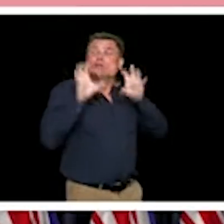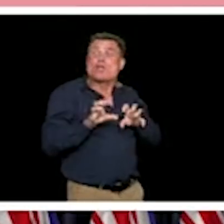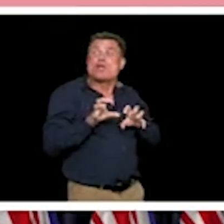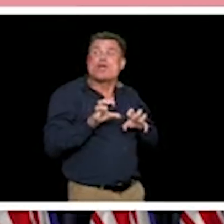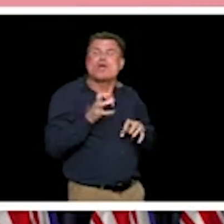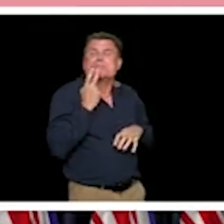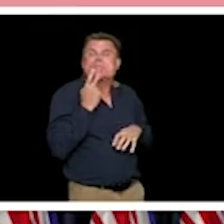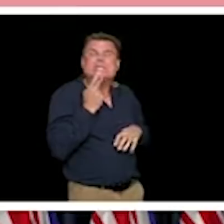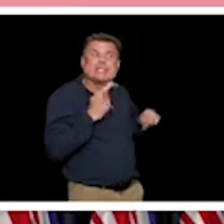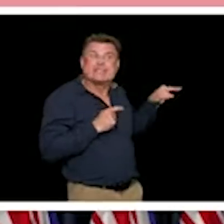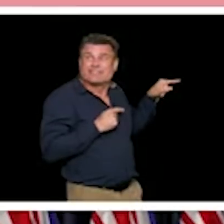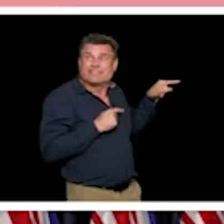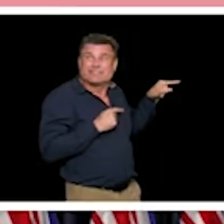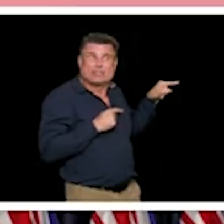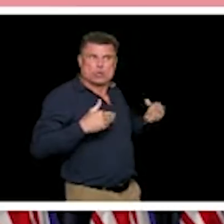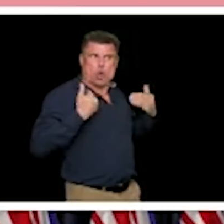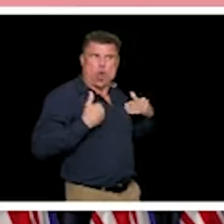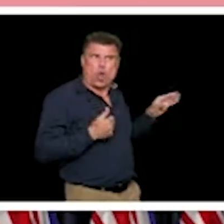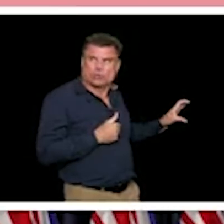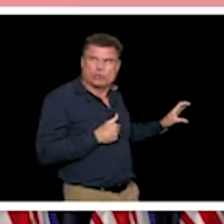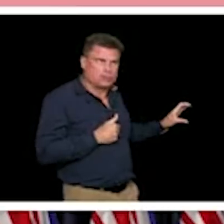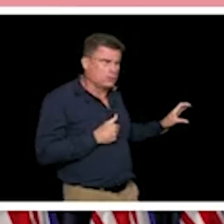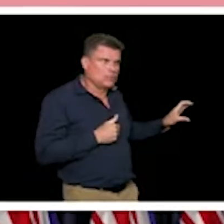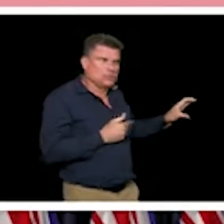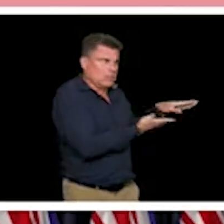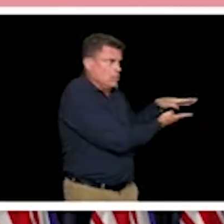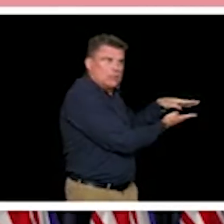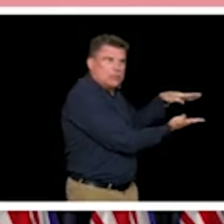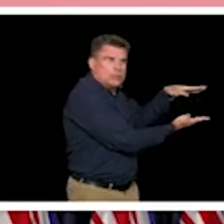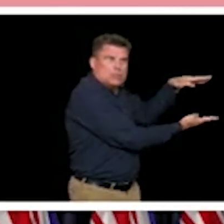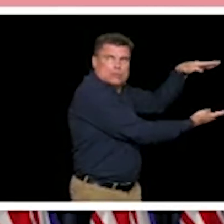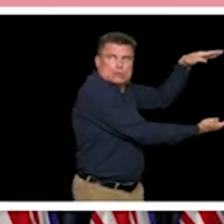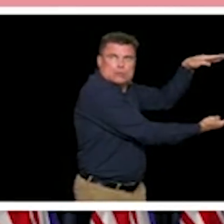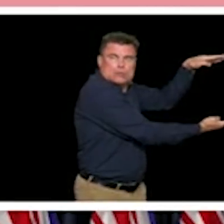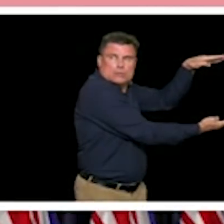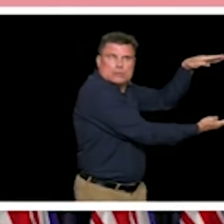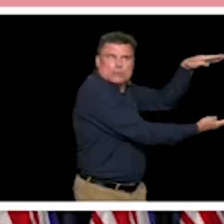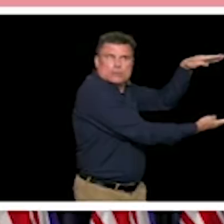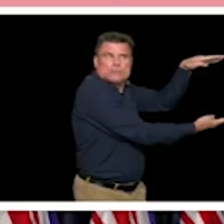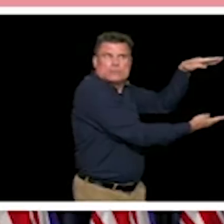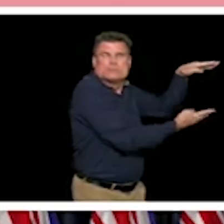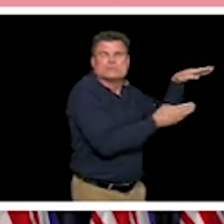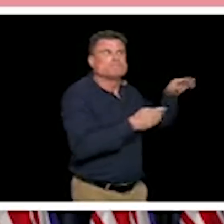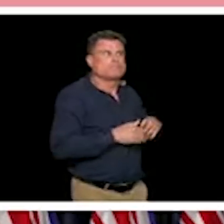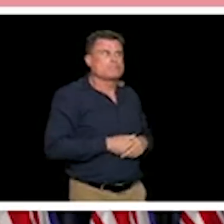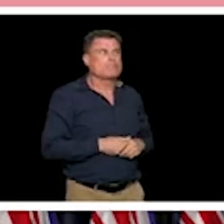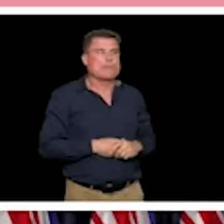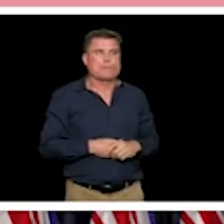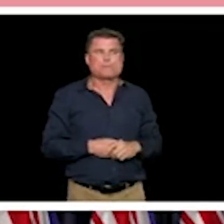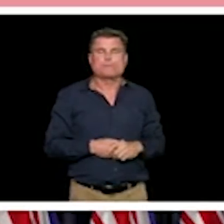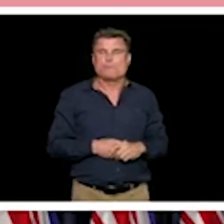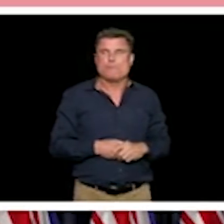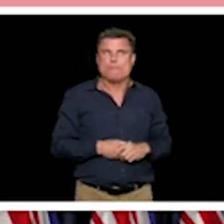we got a hold on some of the issues around long-term care, and we started to see an increase in younger people. And that